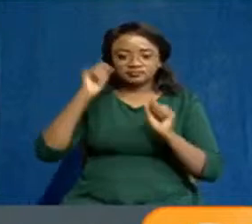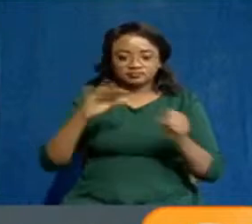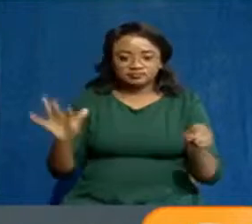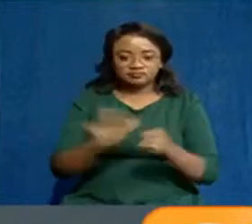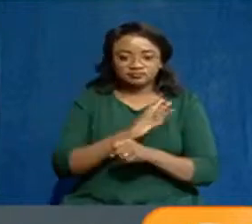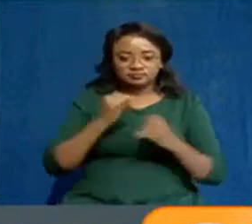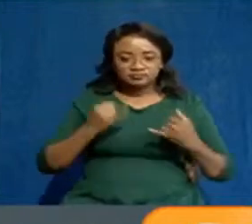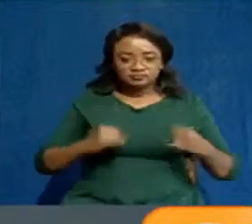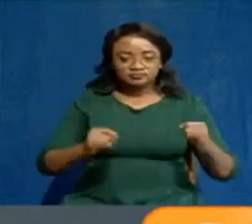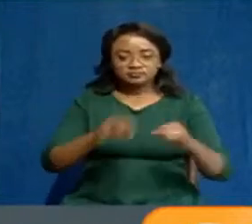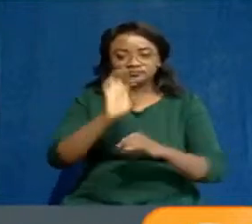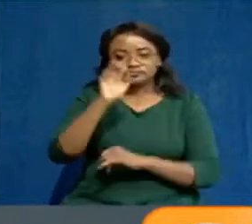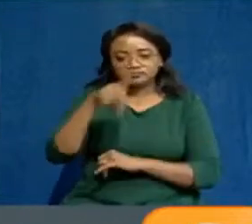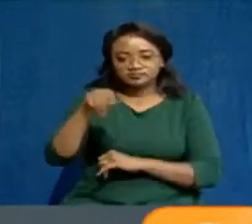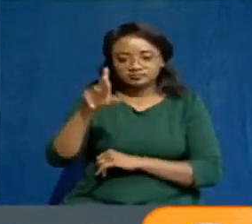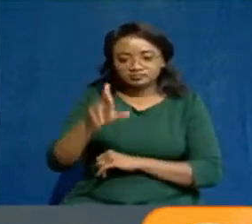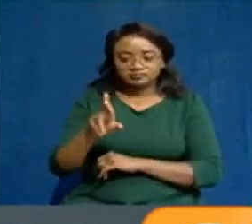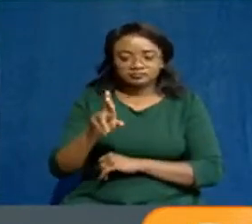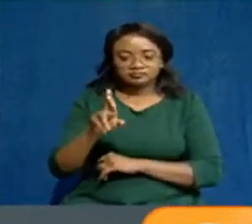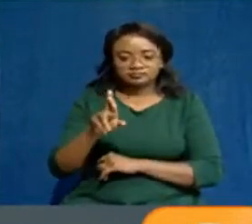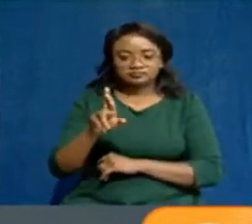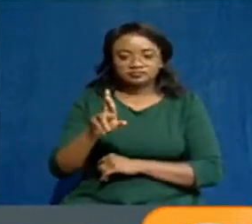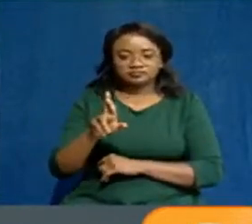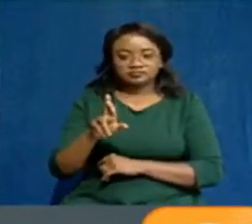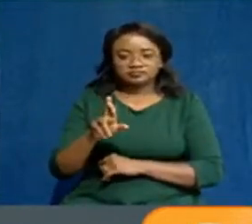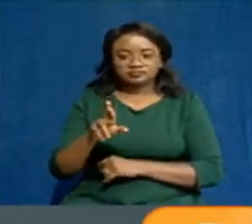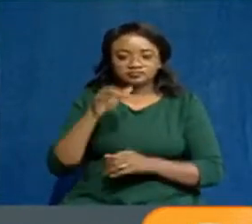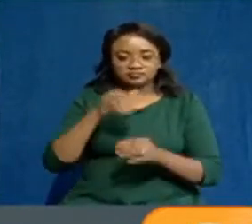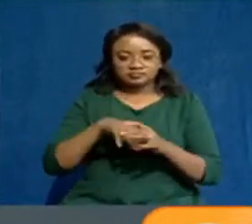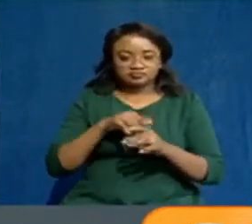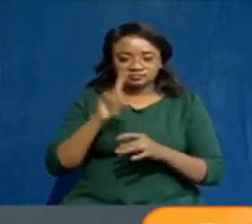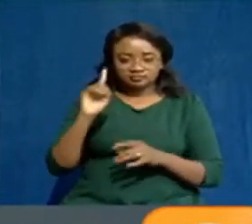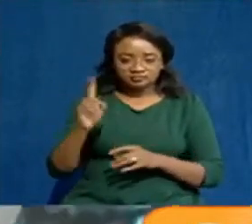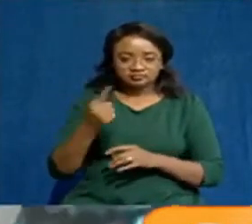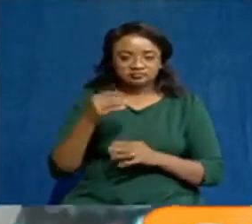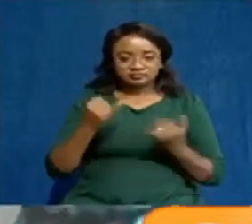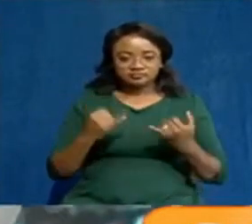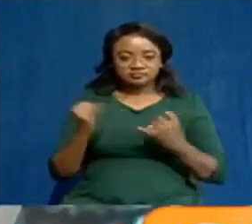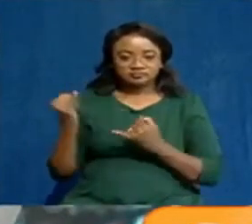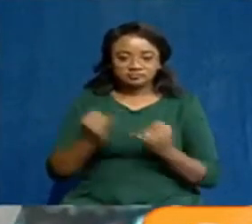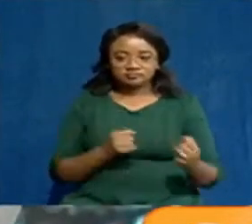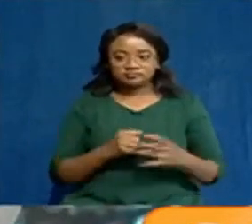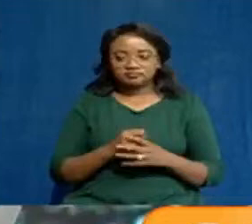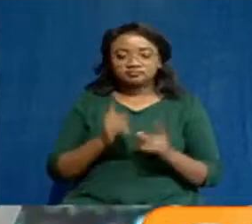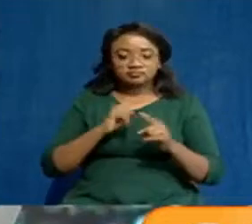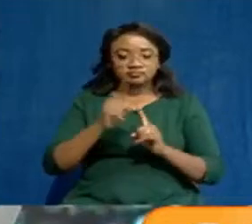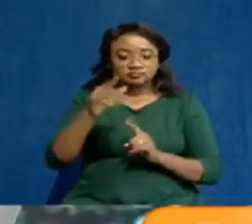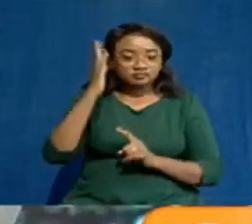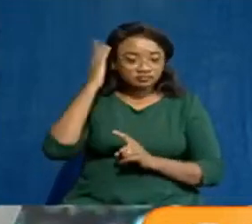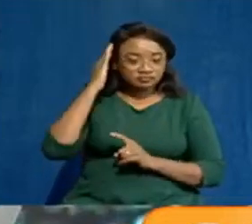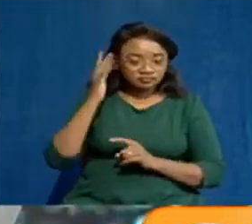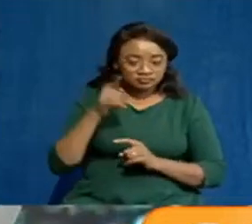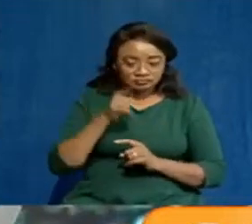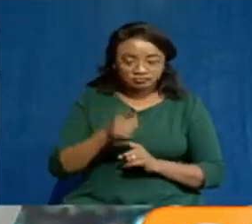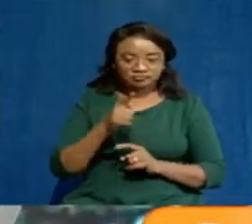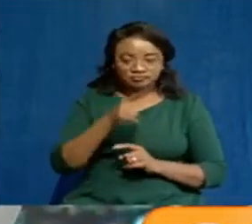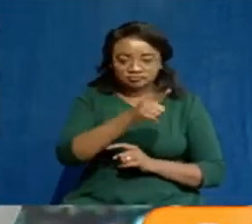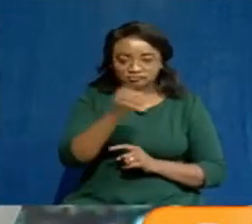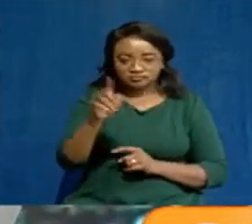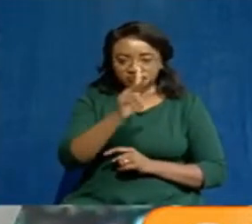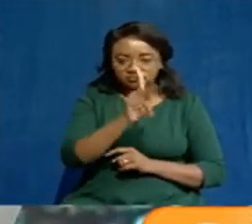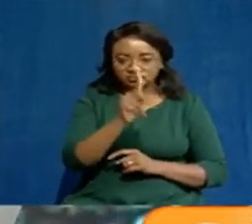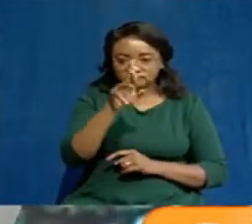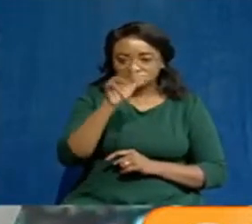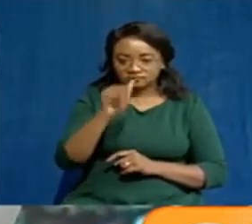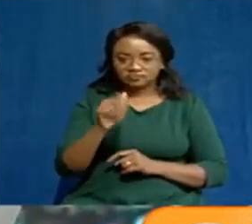EPR within 3 years of introduction of the law in the country? Yeah. Yeah. And Omidi, you know, this is part of what you've been running as CARA. You've been trying to